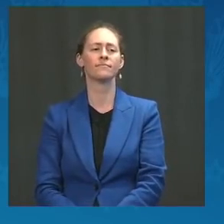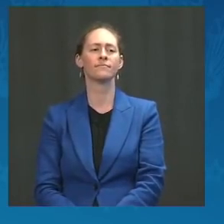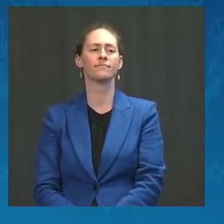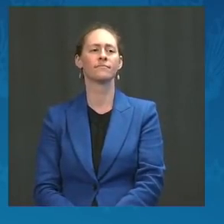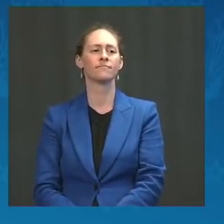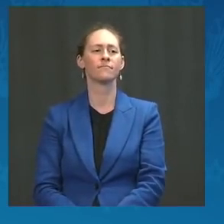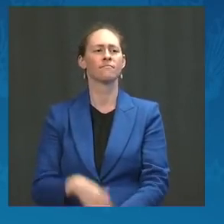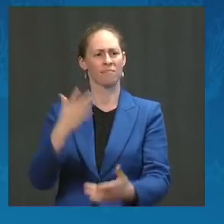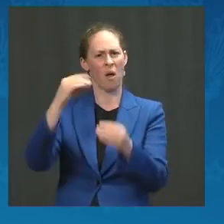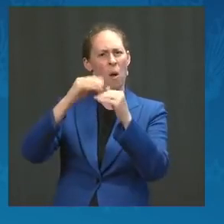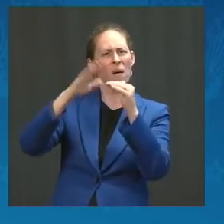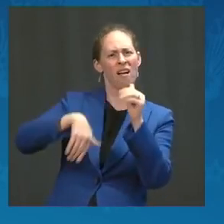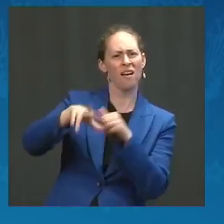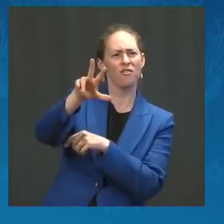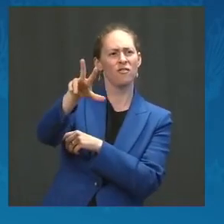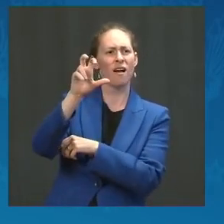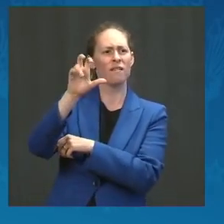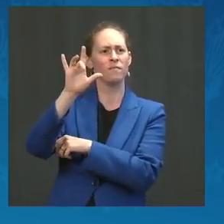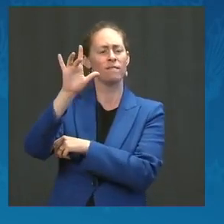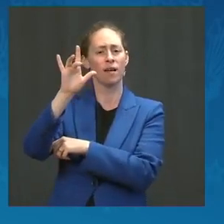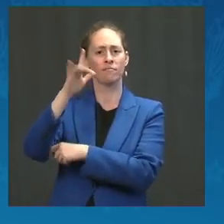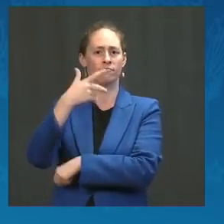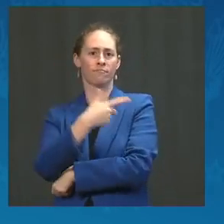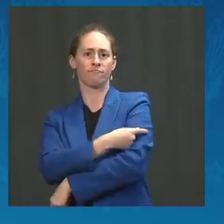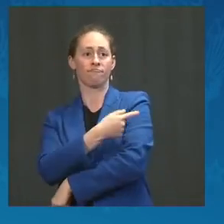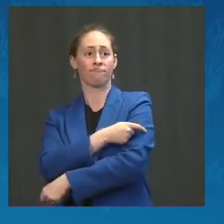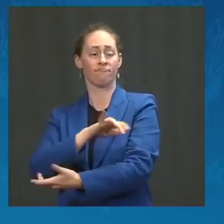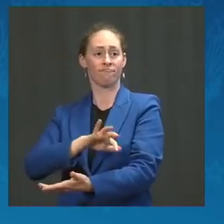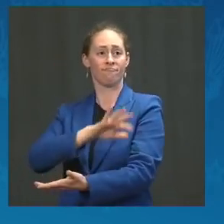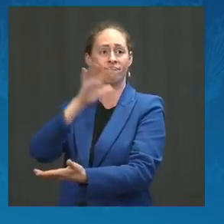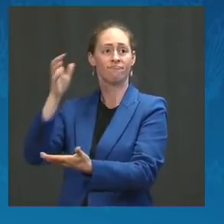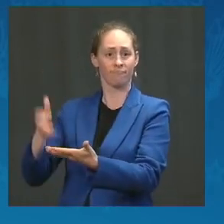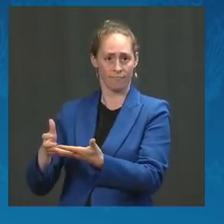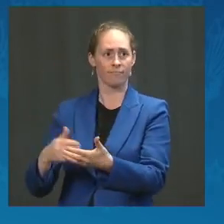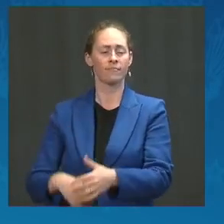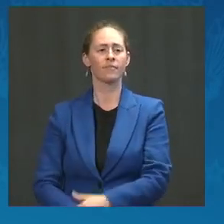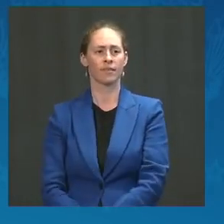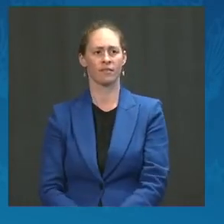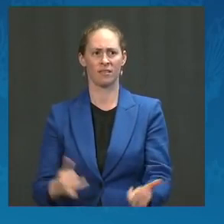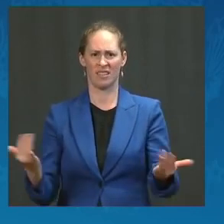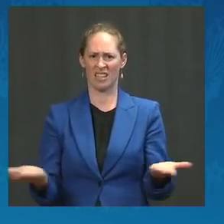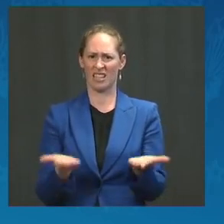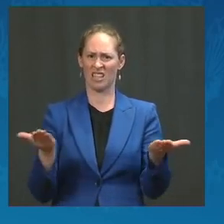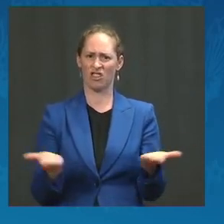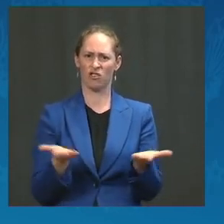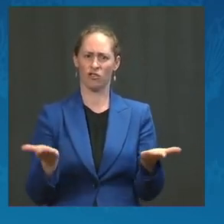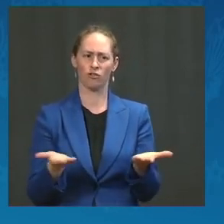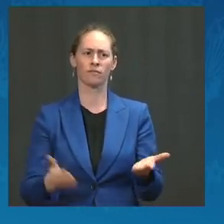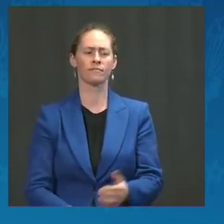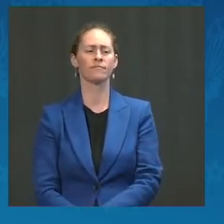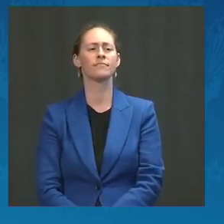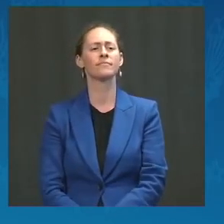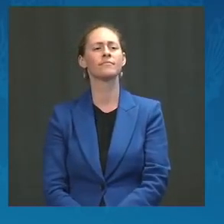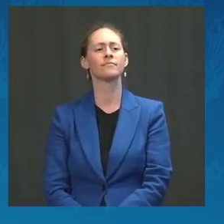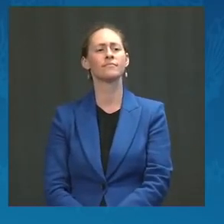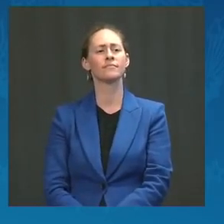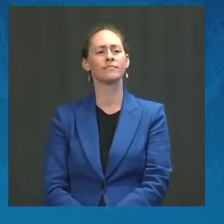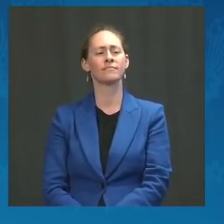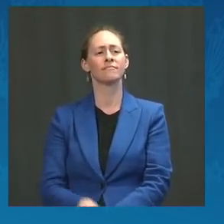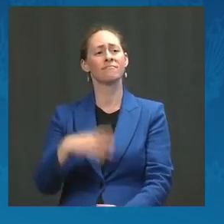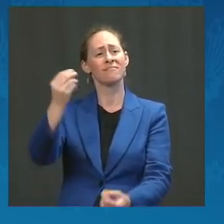325 million doses of the vaccine have been administered in the United States, and billions of